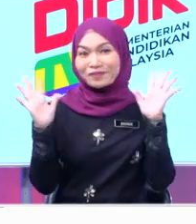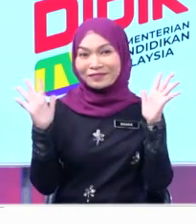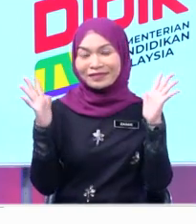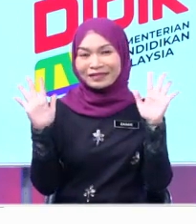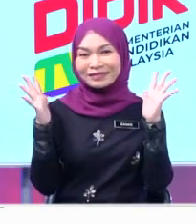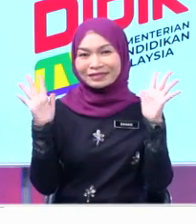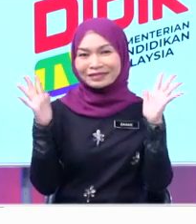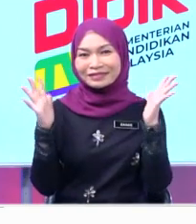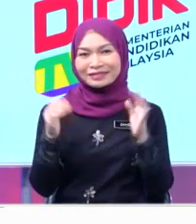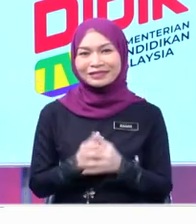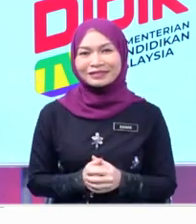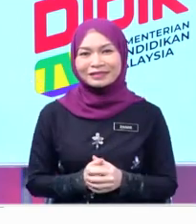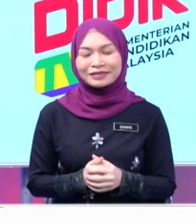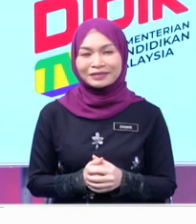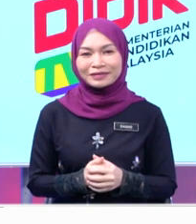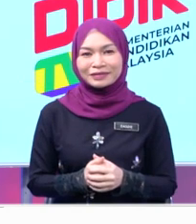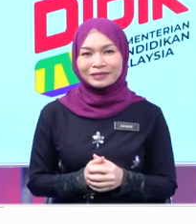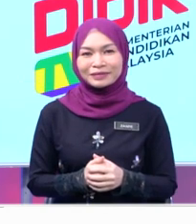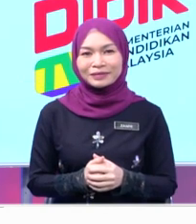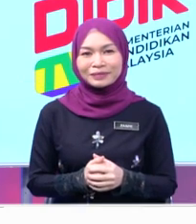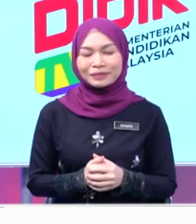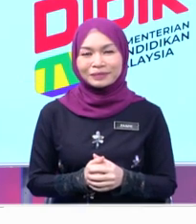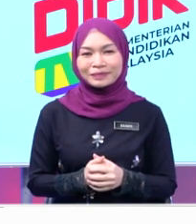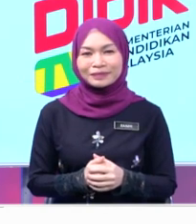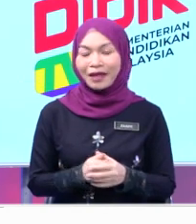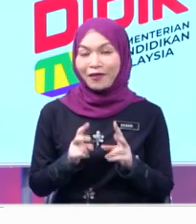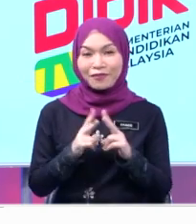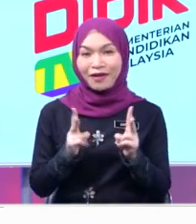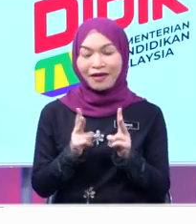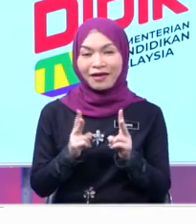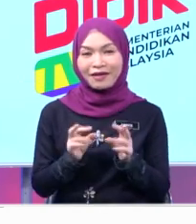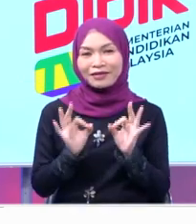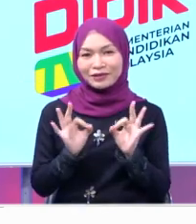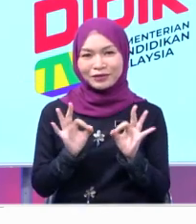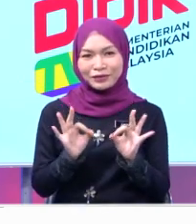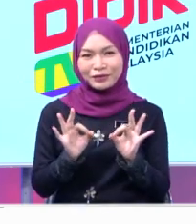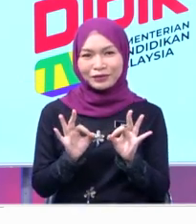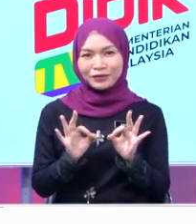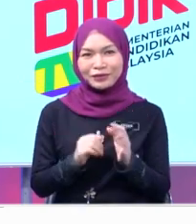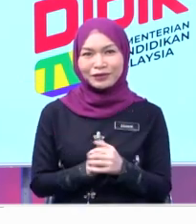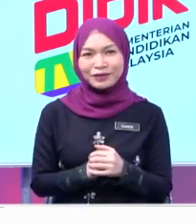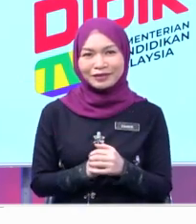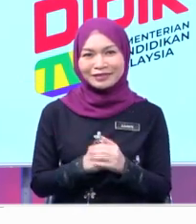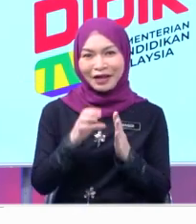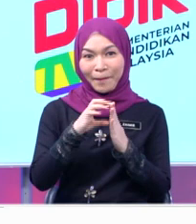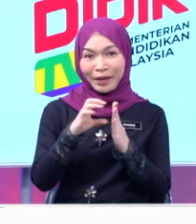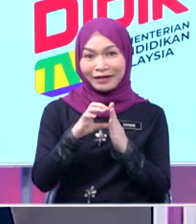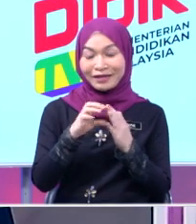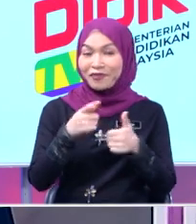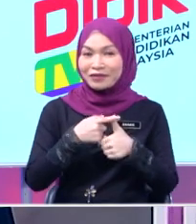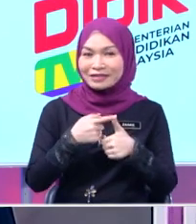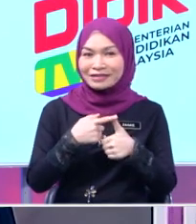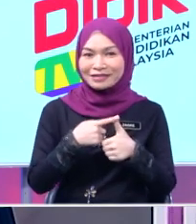I'm literally having goosebumps because that's a really good opening. Wonderful. Right? He introduced the topic.